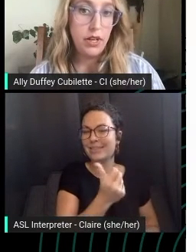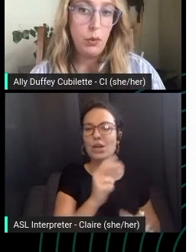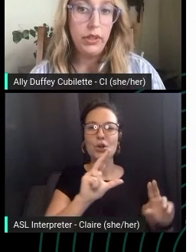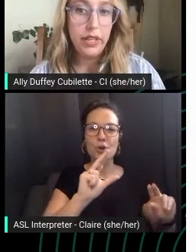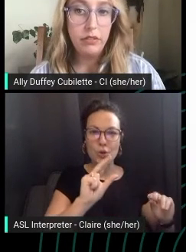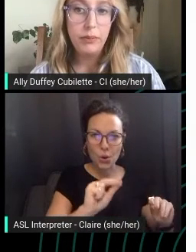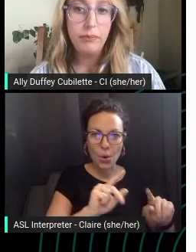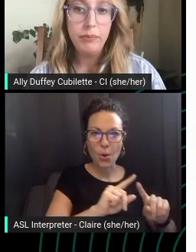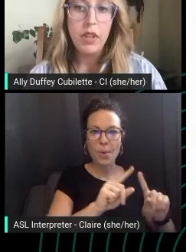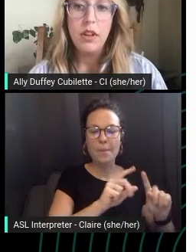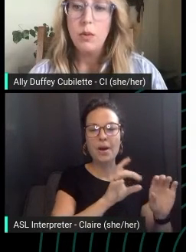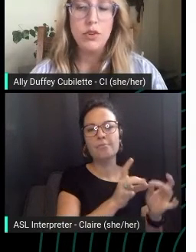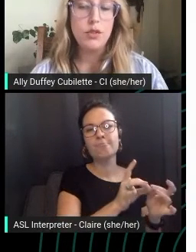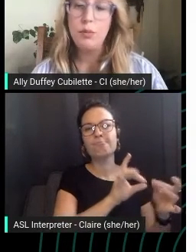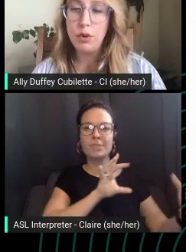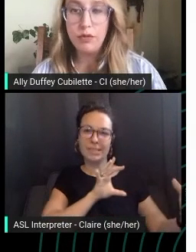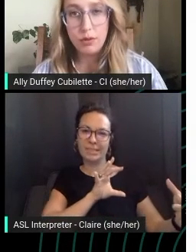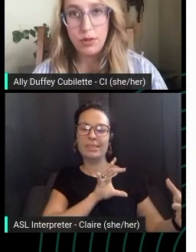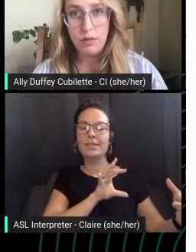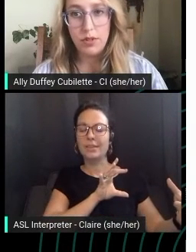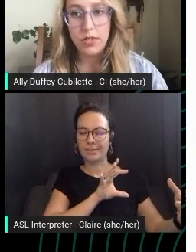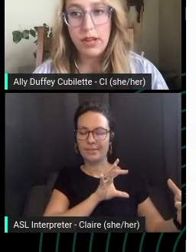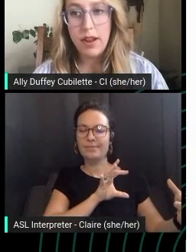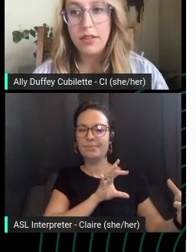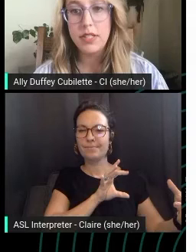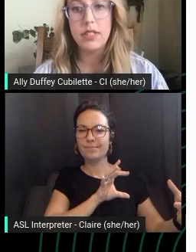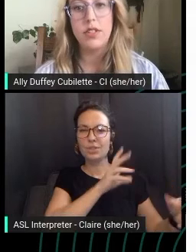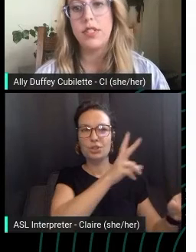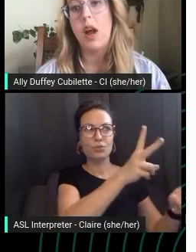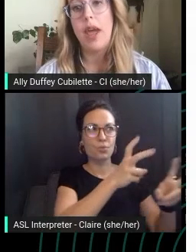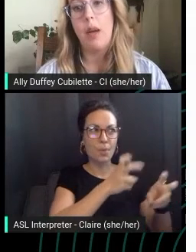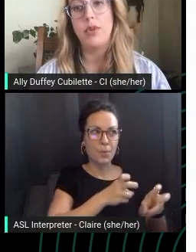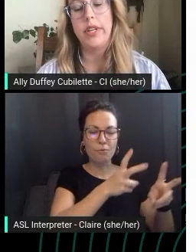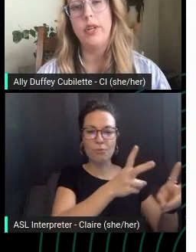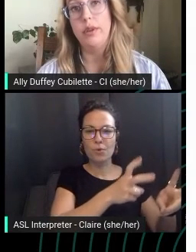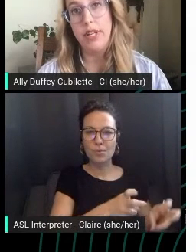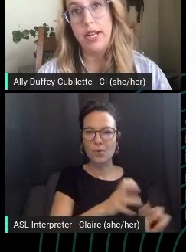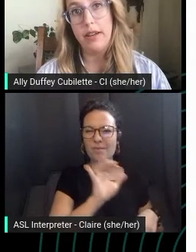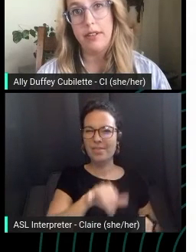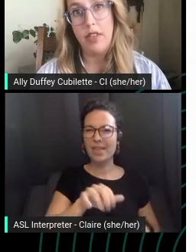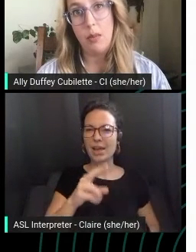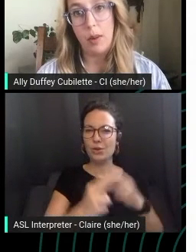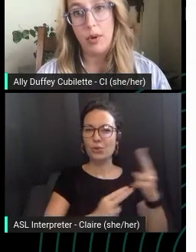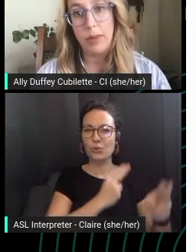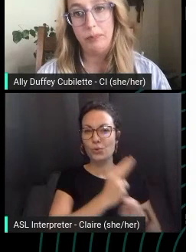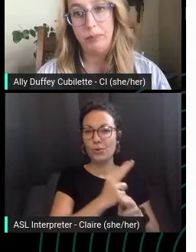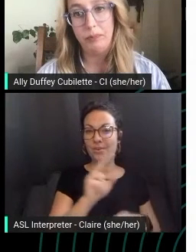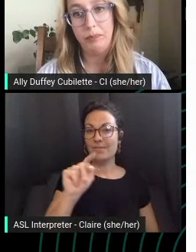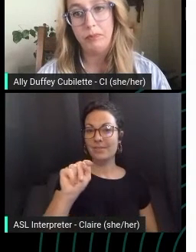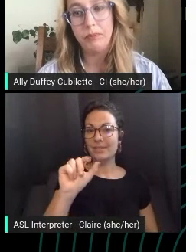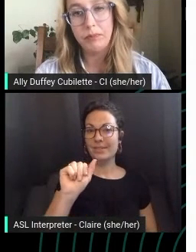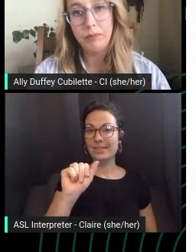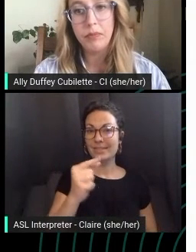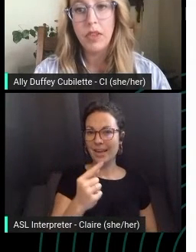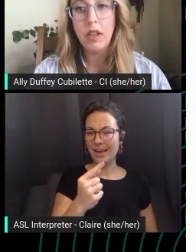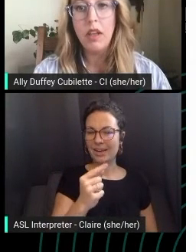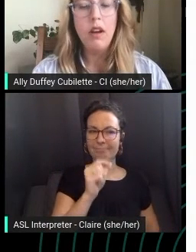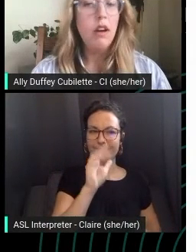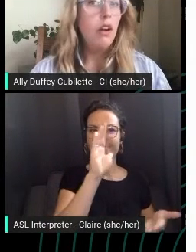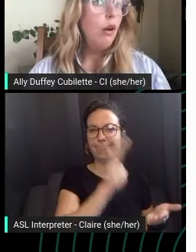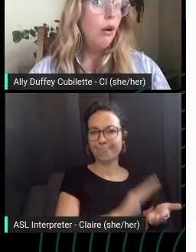historical data will live. We'll just remove those Universal tags to stop capturing new data in that property.